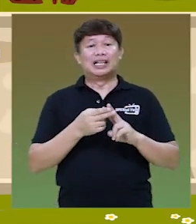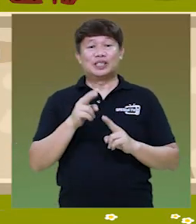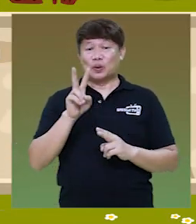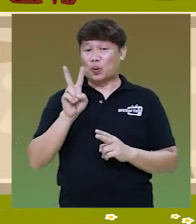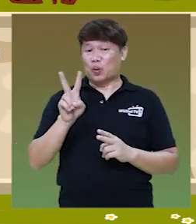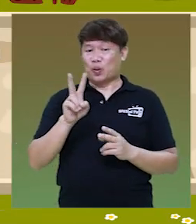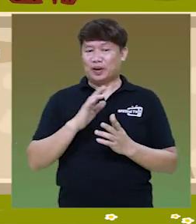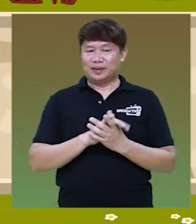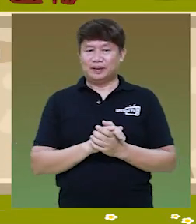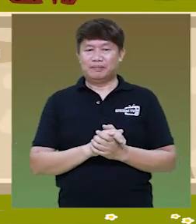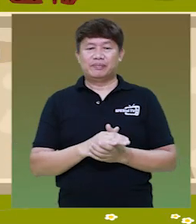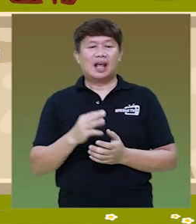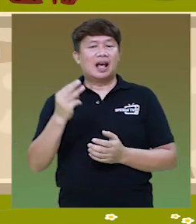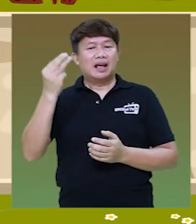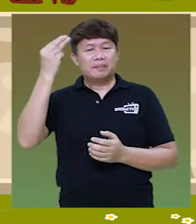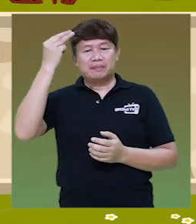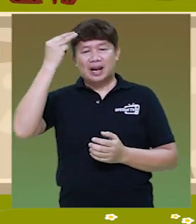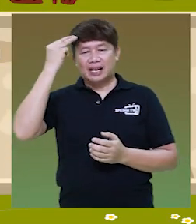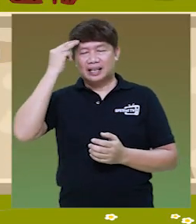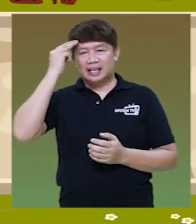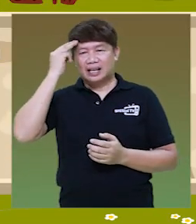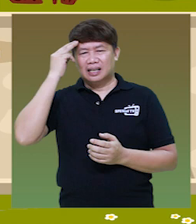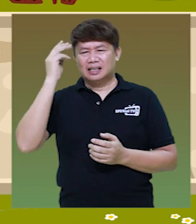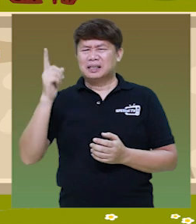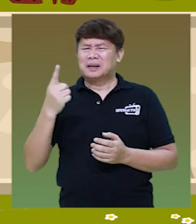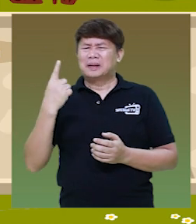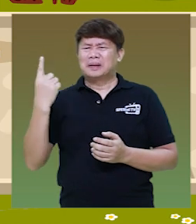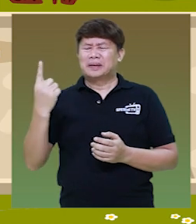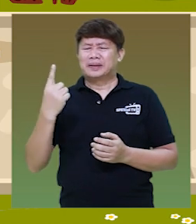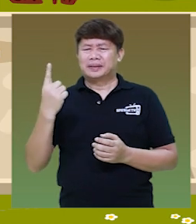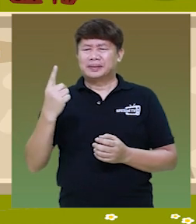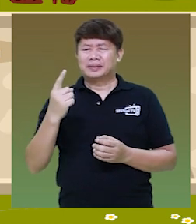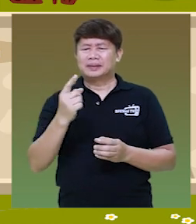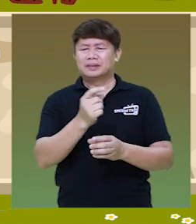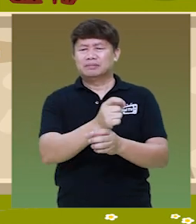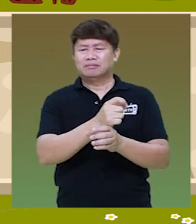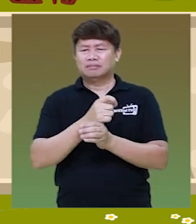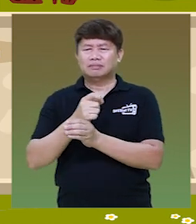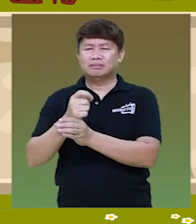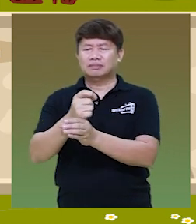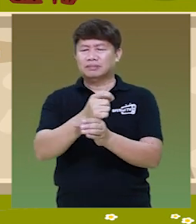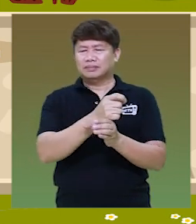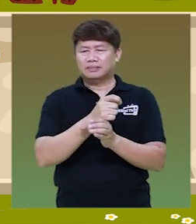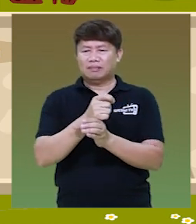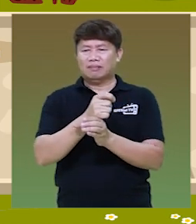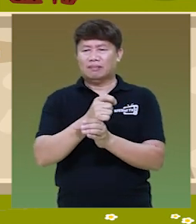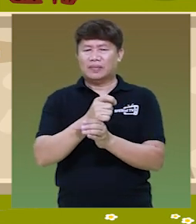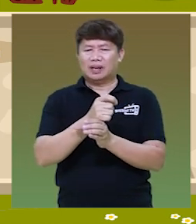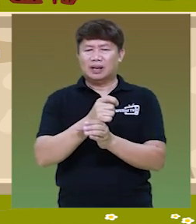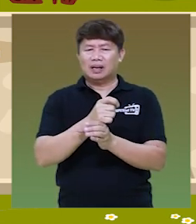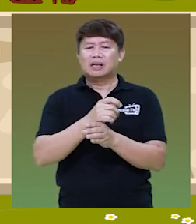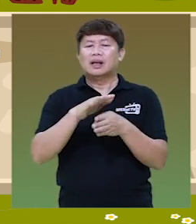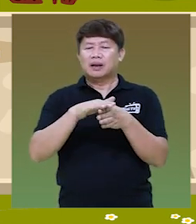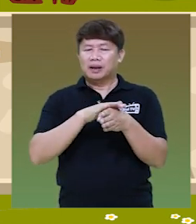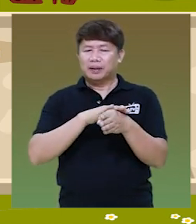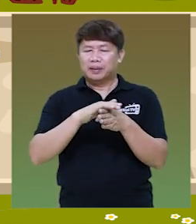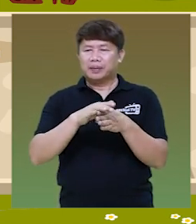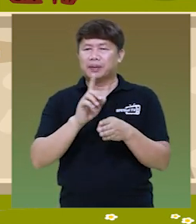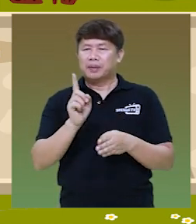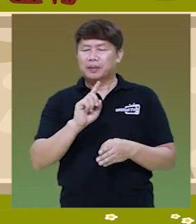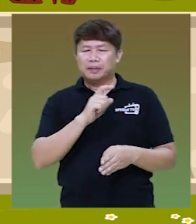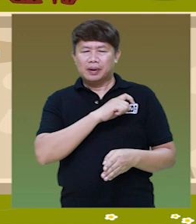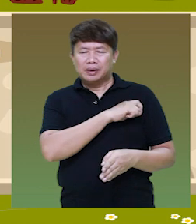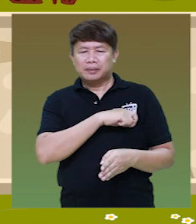Number 2. Michael is always taking good care of his pets. What